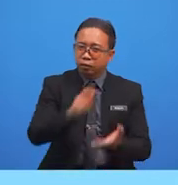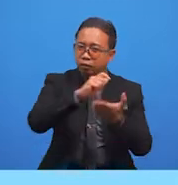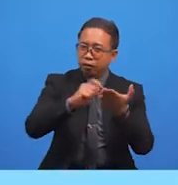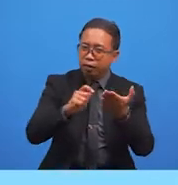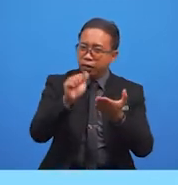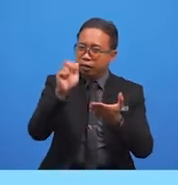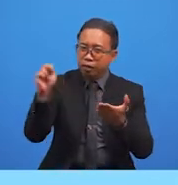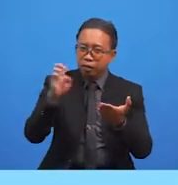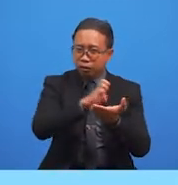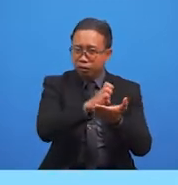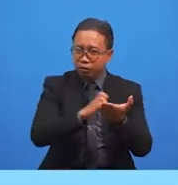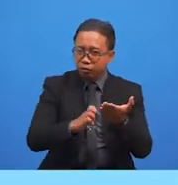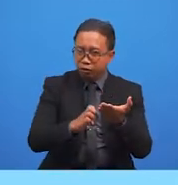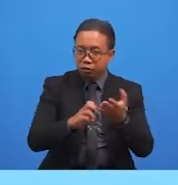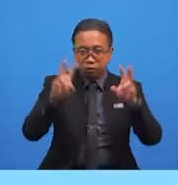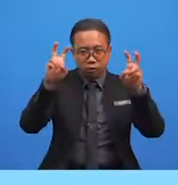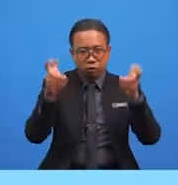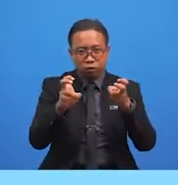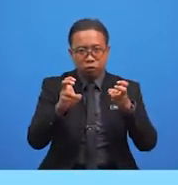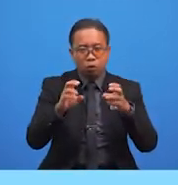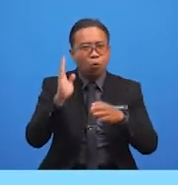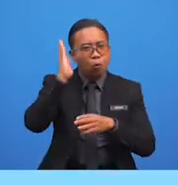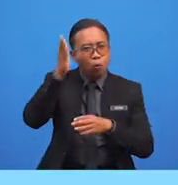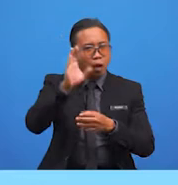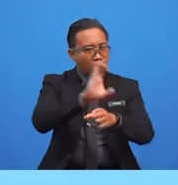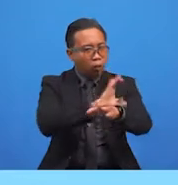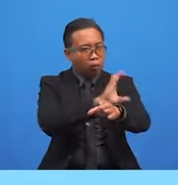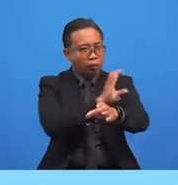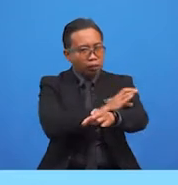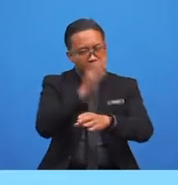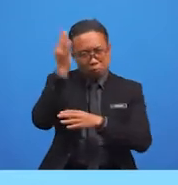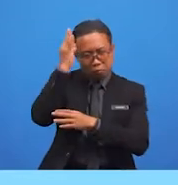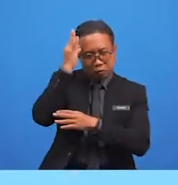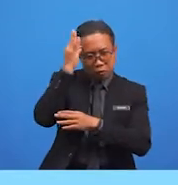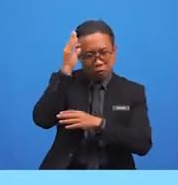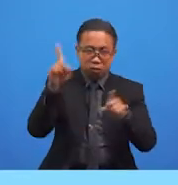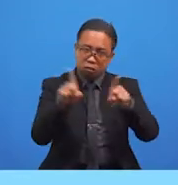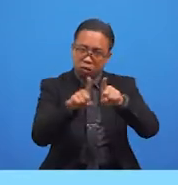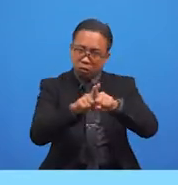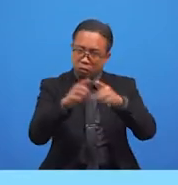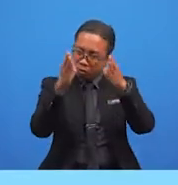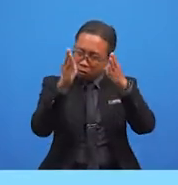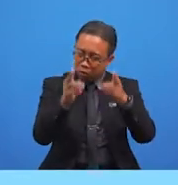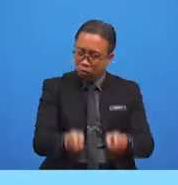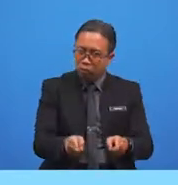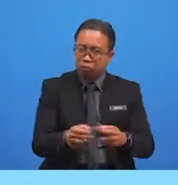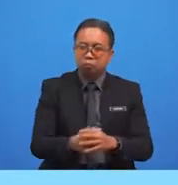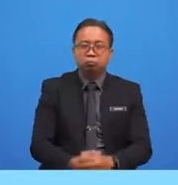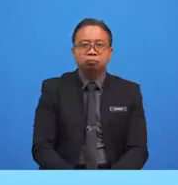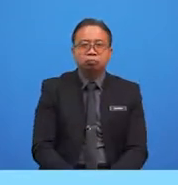write an essay with the title, Will Computers Ever Think Like Human Beings?